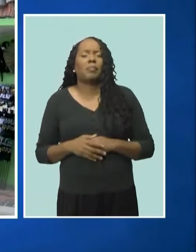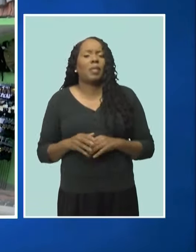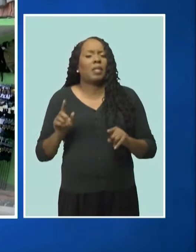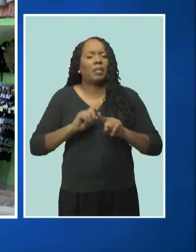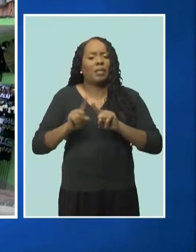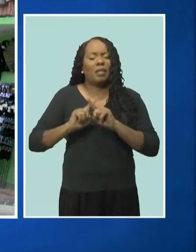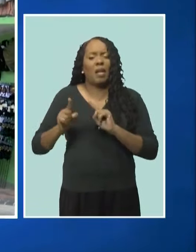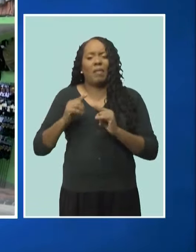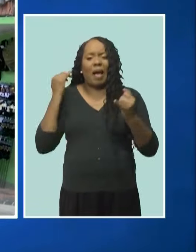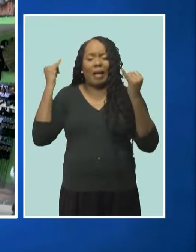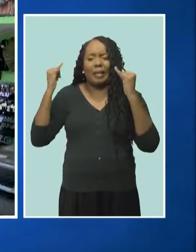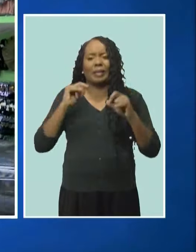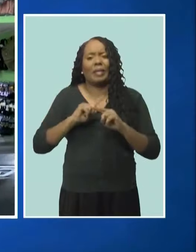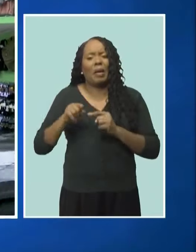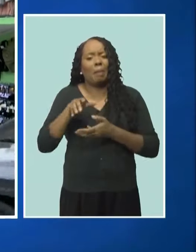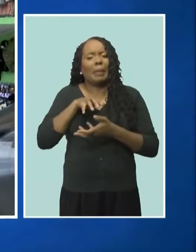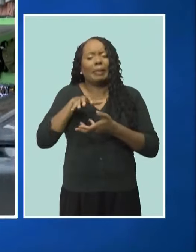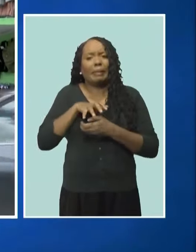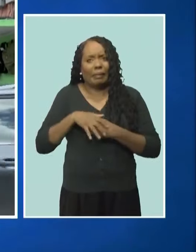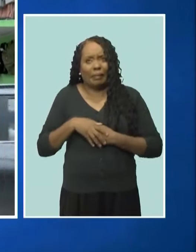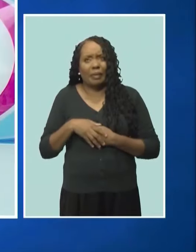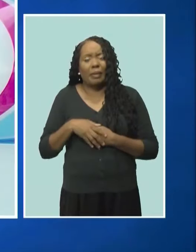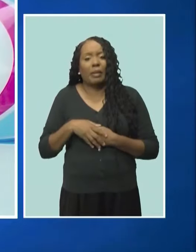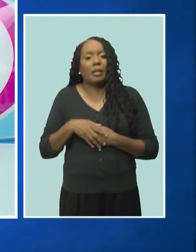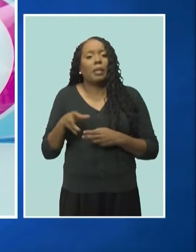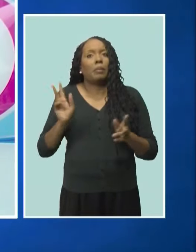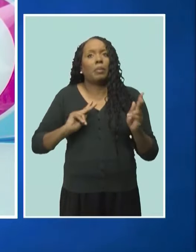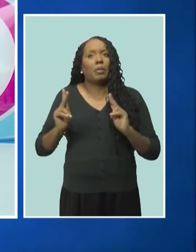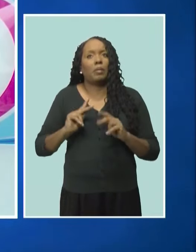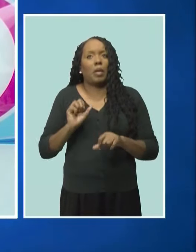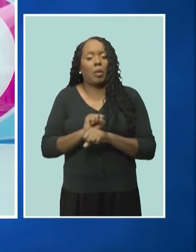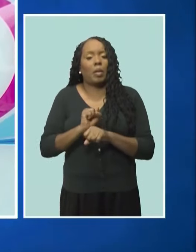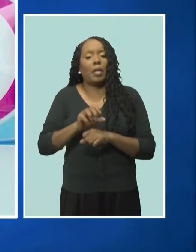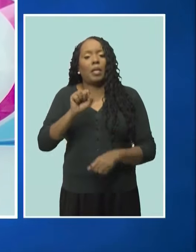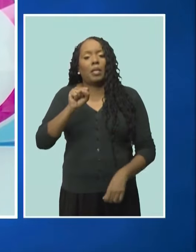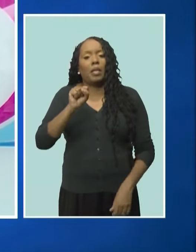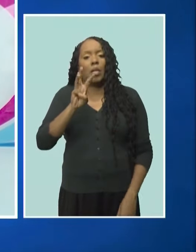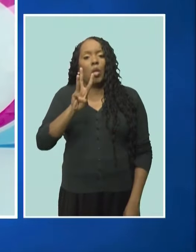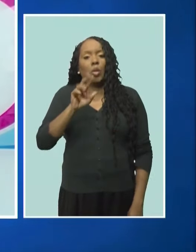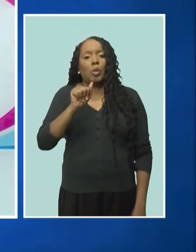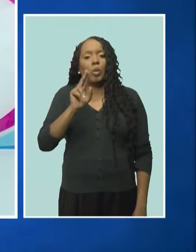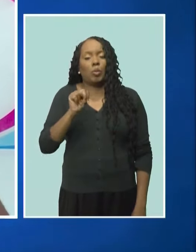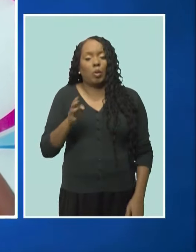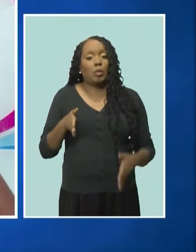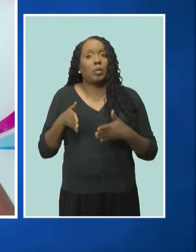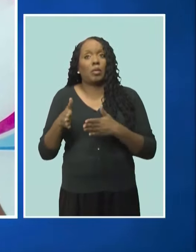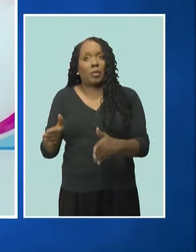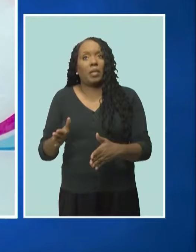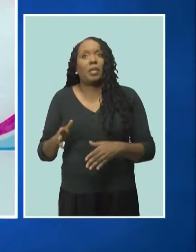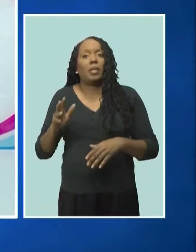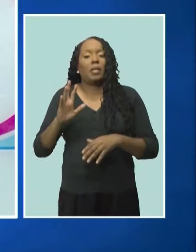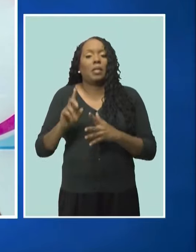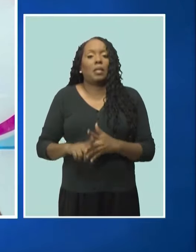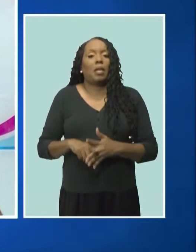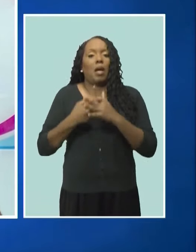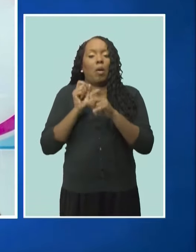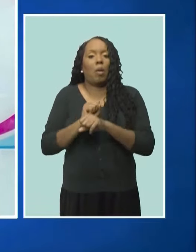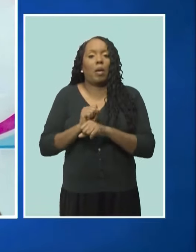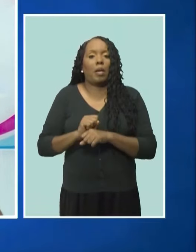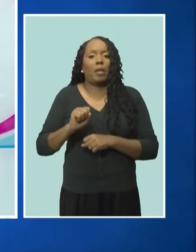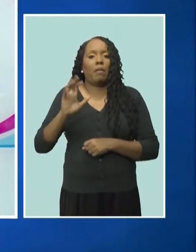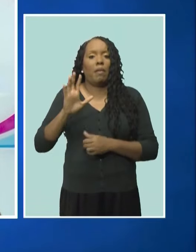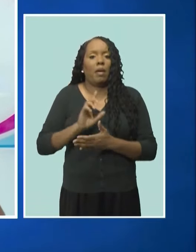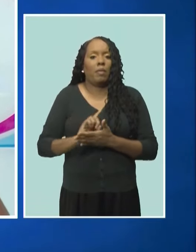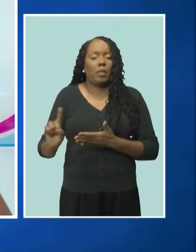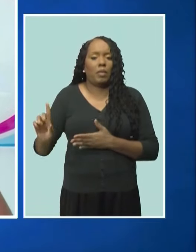is evident over on Swan Street among the vendors. Razak Goddard, who started playing his trade about 5 weeks ago, says he's quite